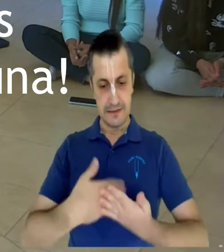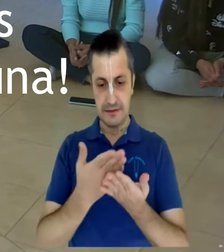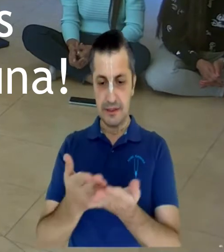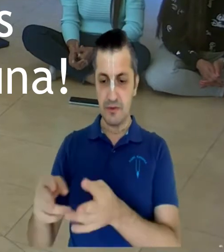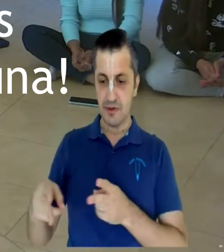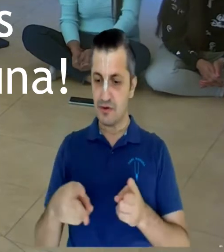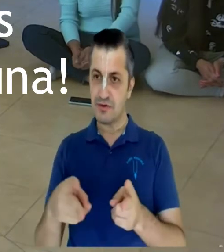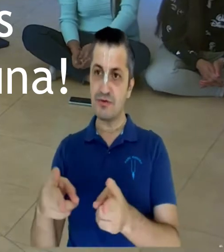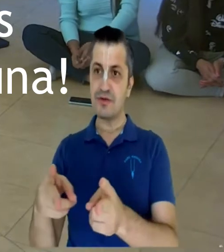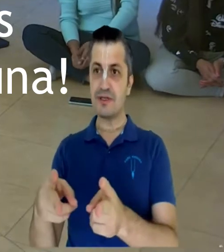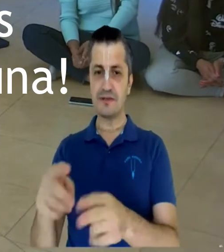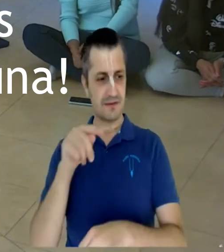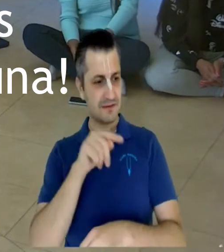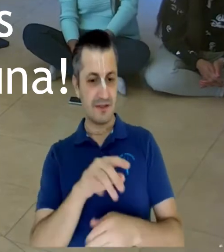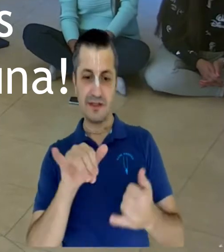Vanachari